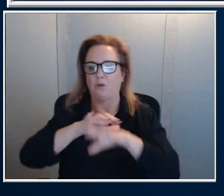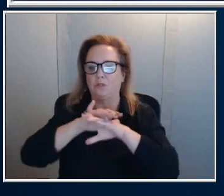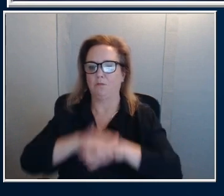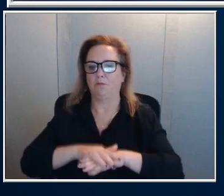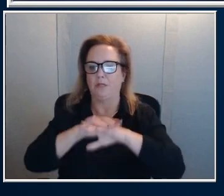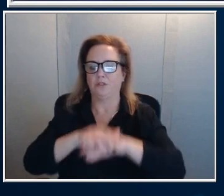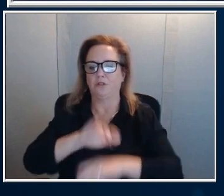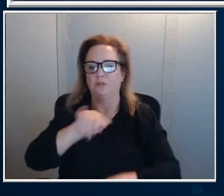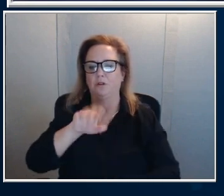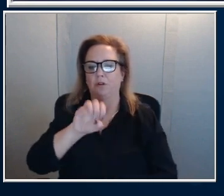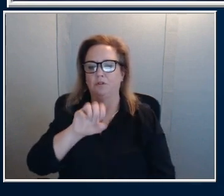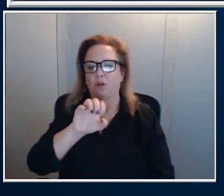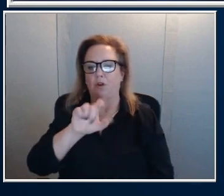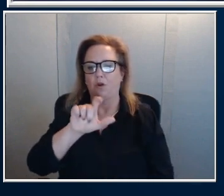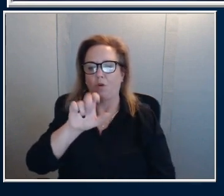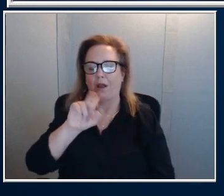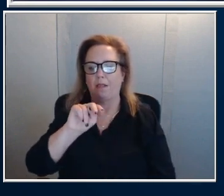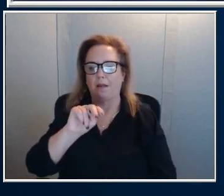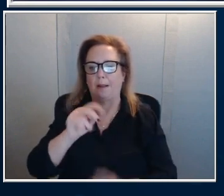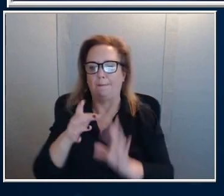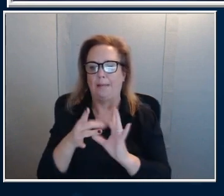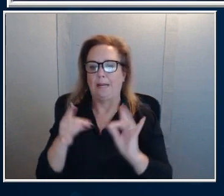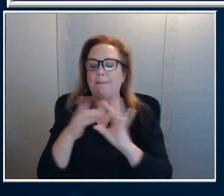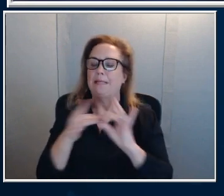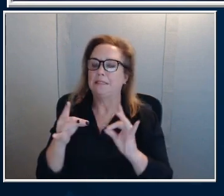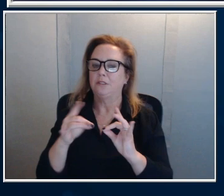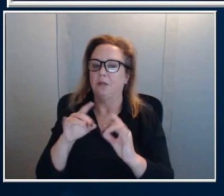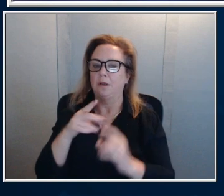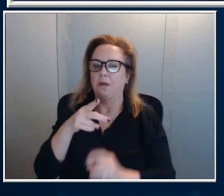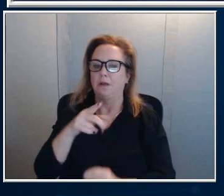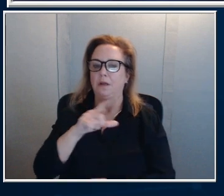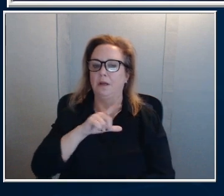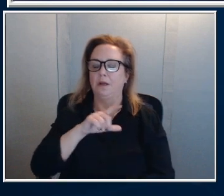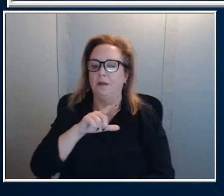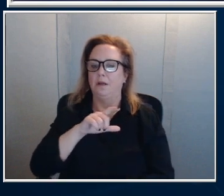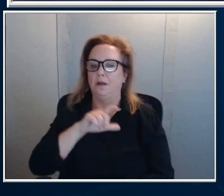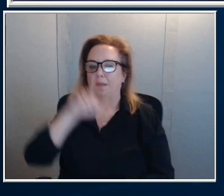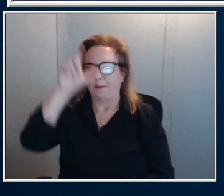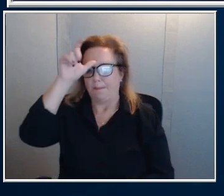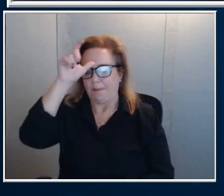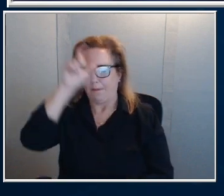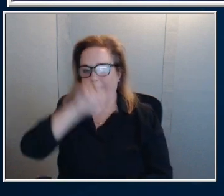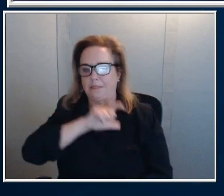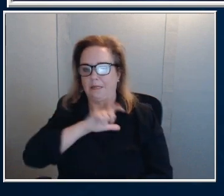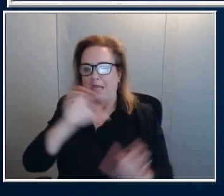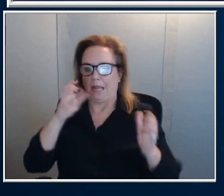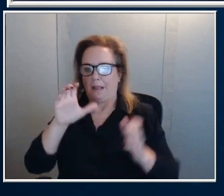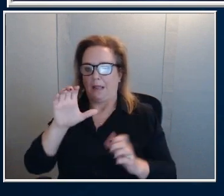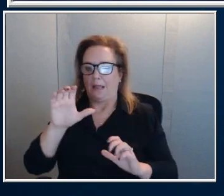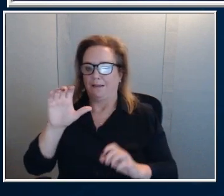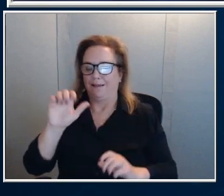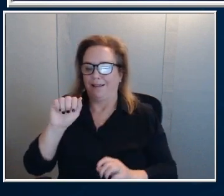Joellen just made note of that paramedics were only about 90 seconds away. Is that pretty unusual?